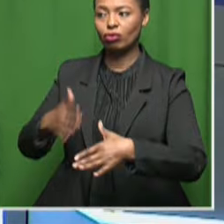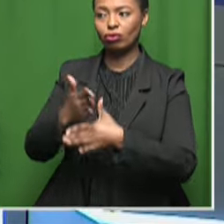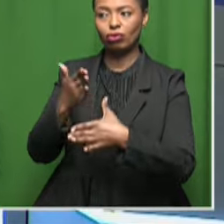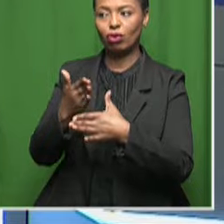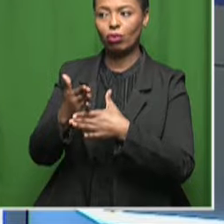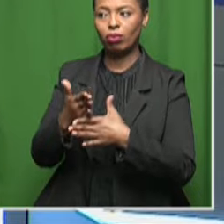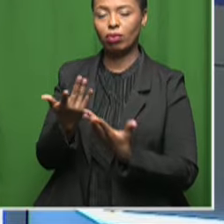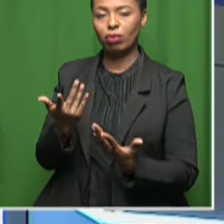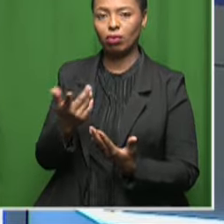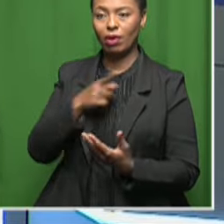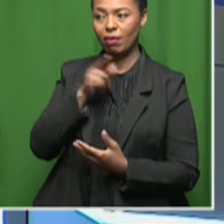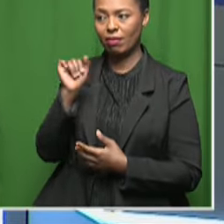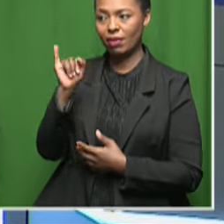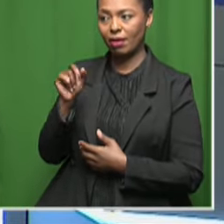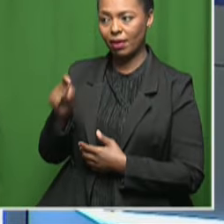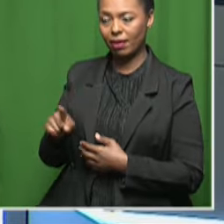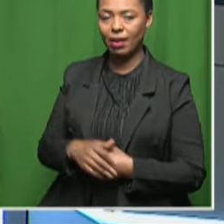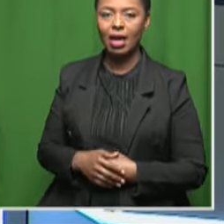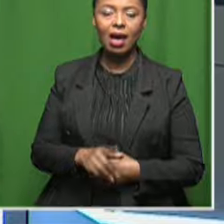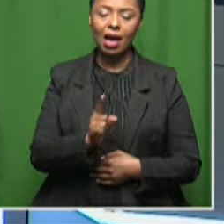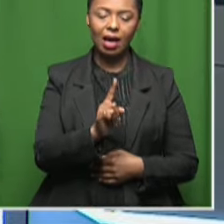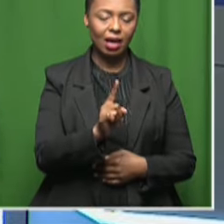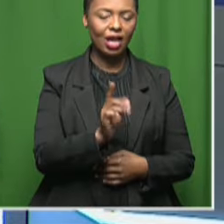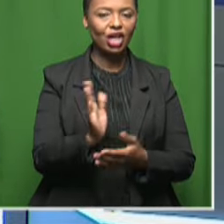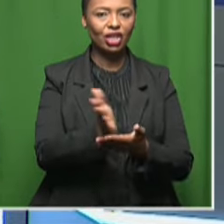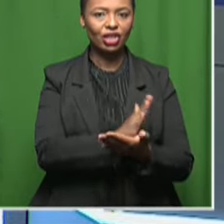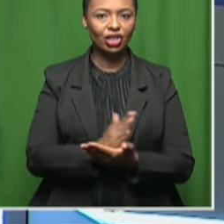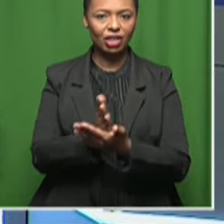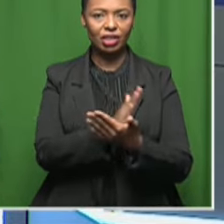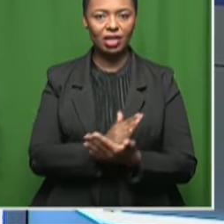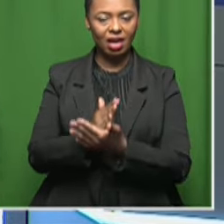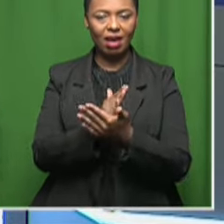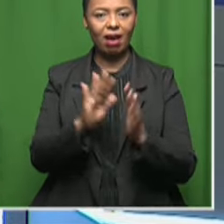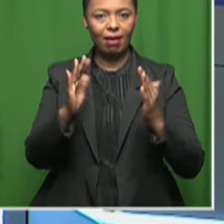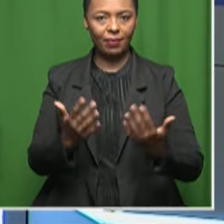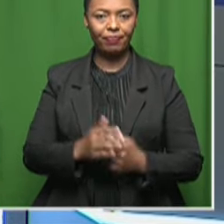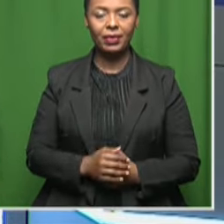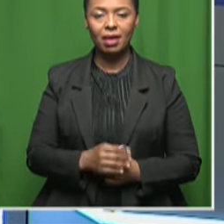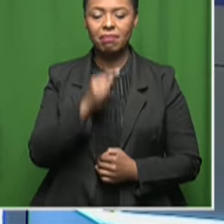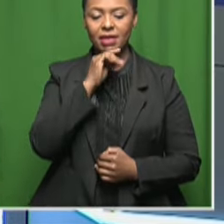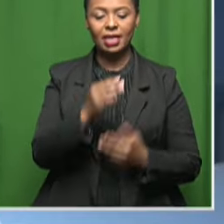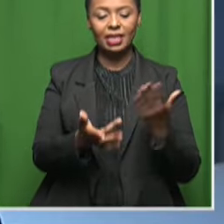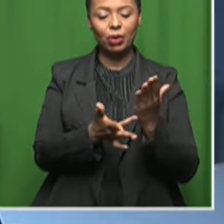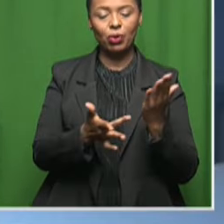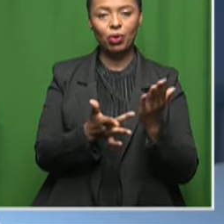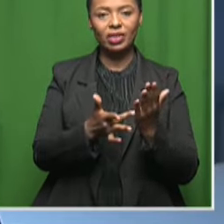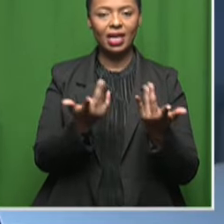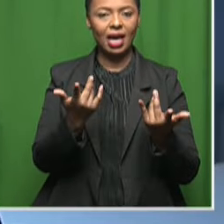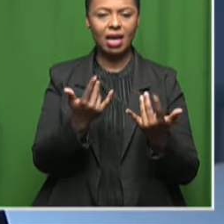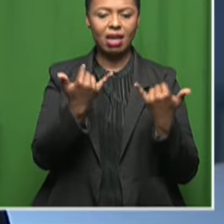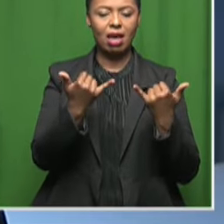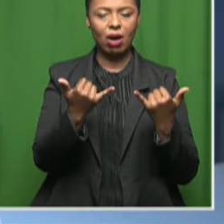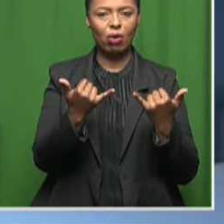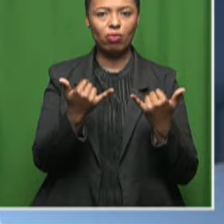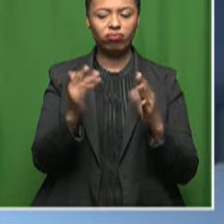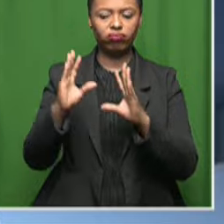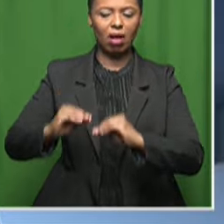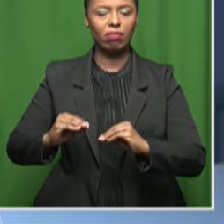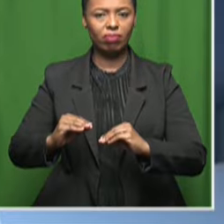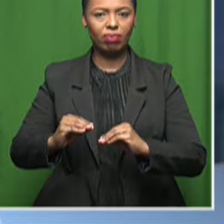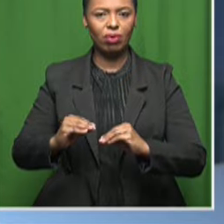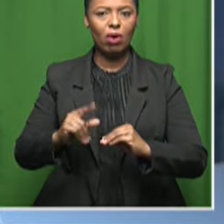increase productivity, how do you share the cake? It's not to stop technology. It's not to say, no, technology must not go because people are losing jobs.